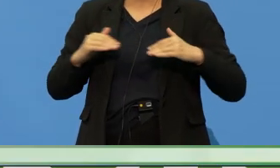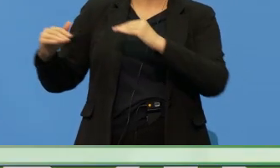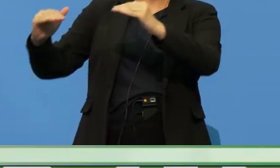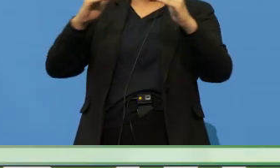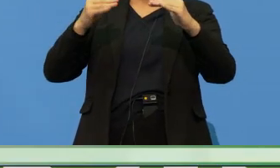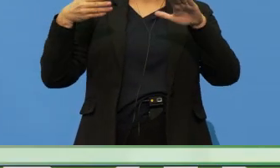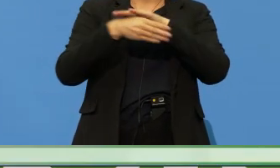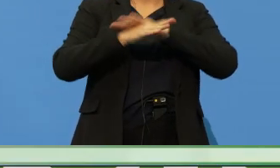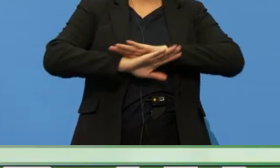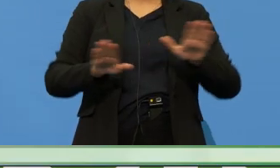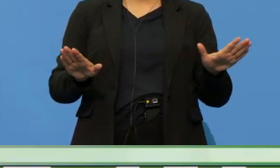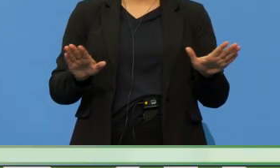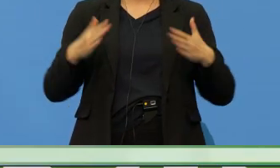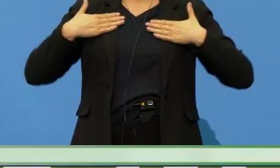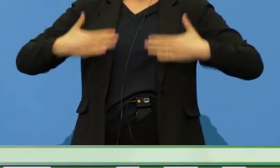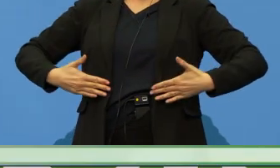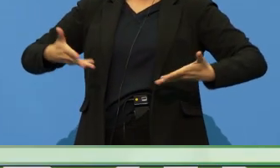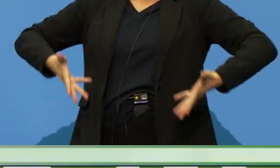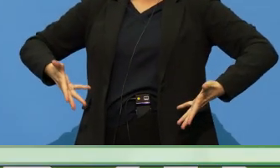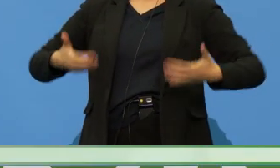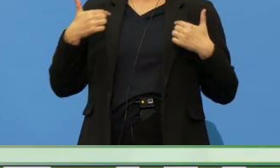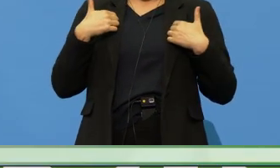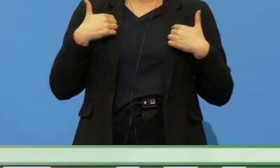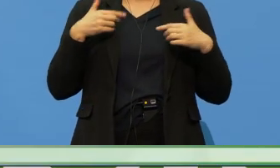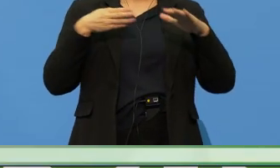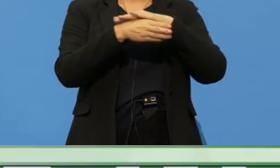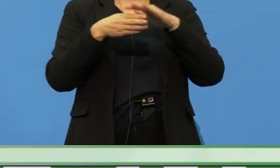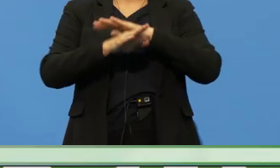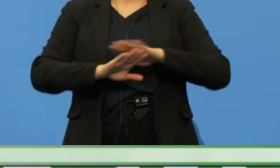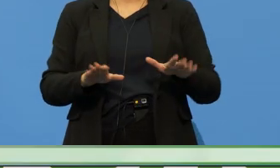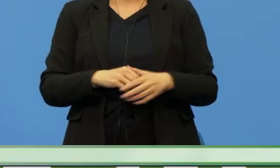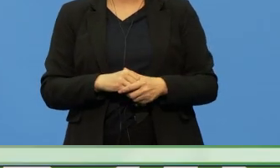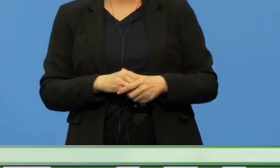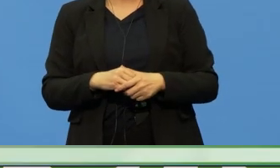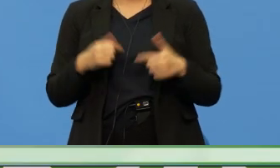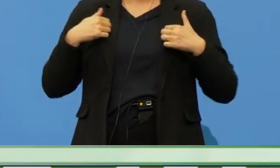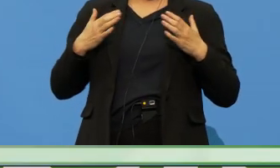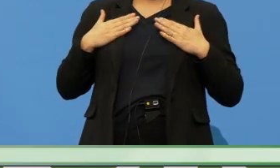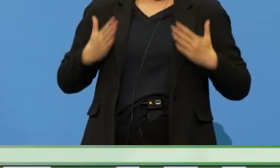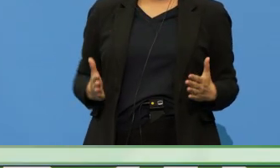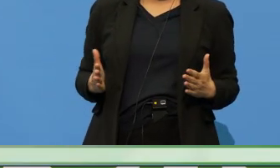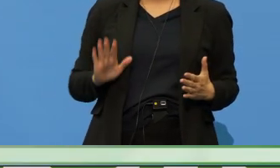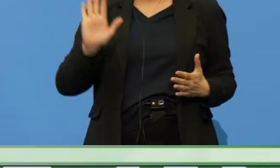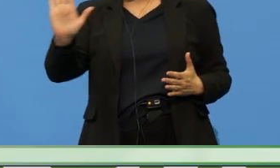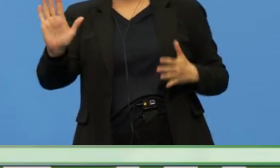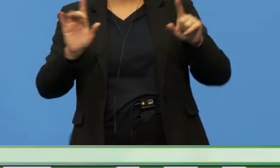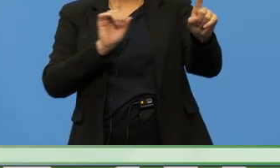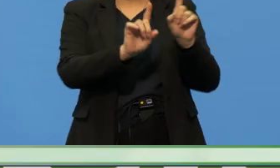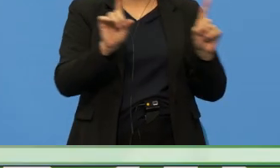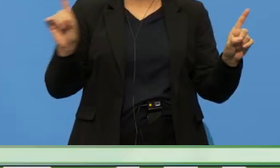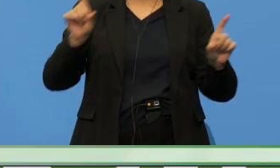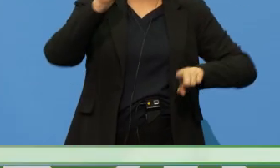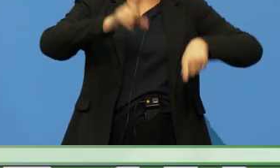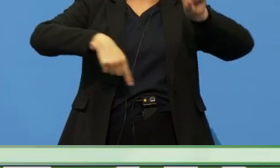of what it means to be human, that we all live with different, diverse and changing abilities. That is